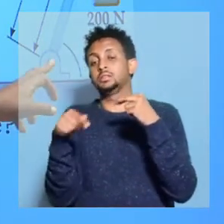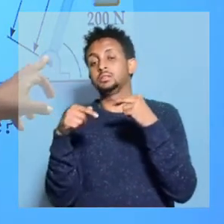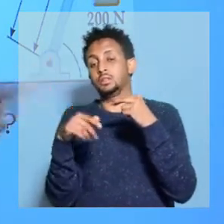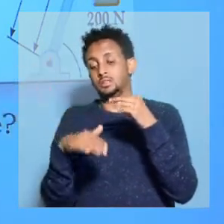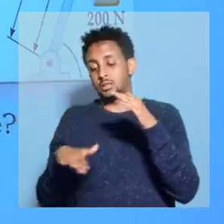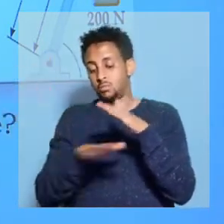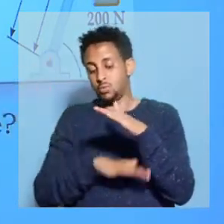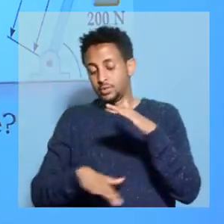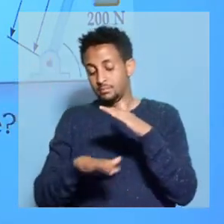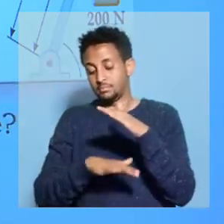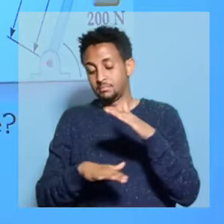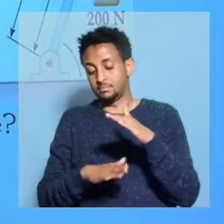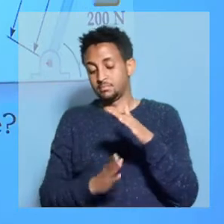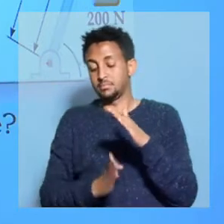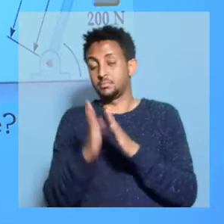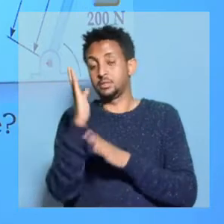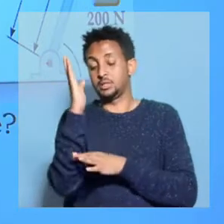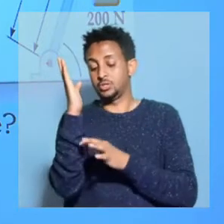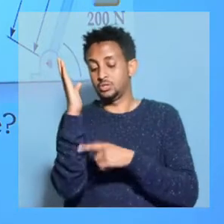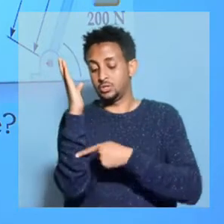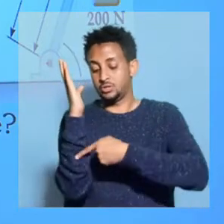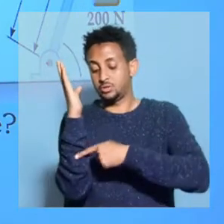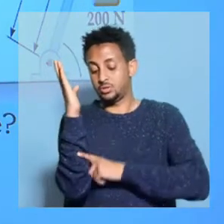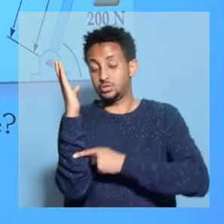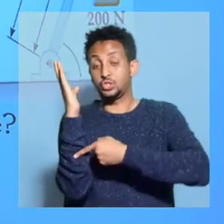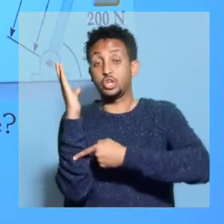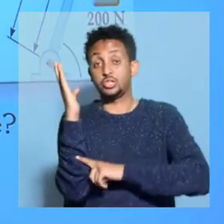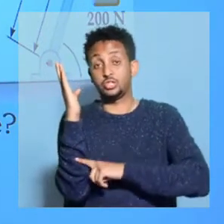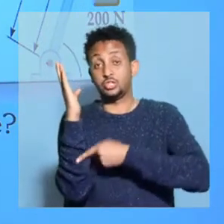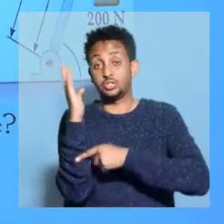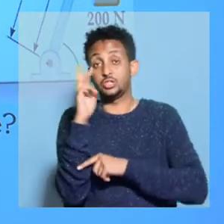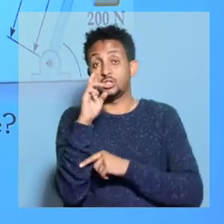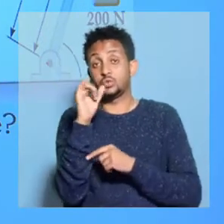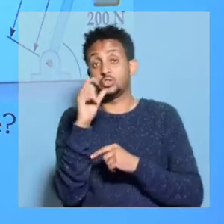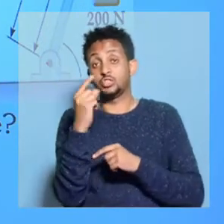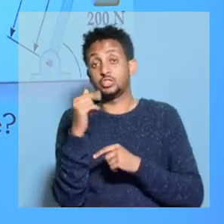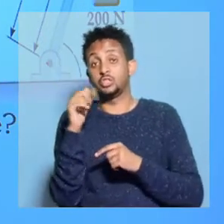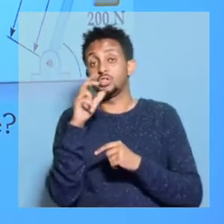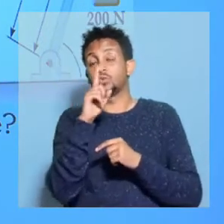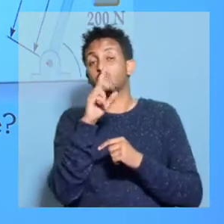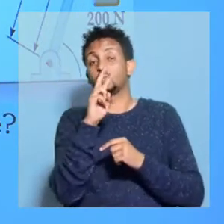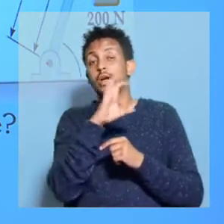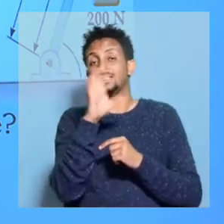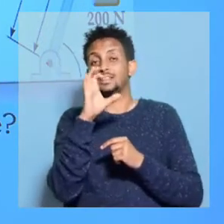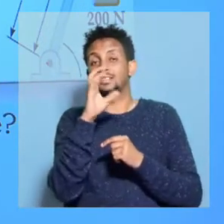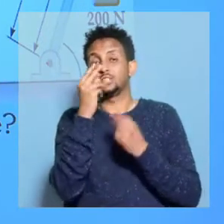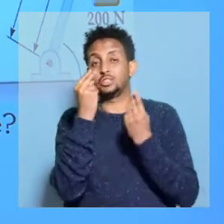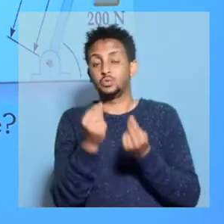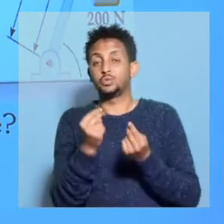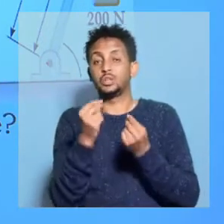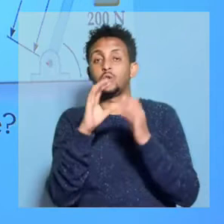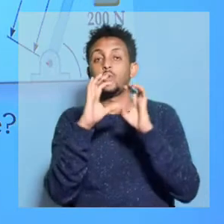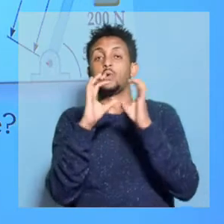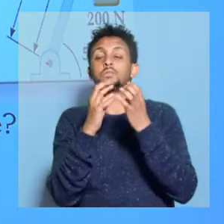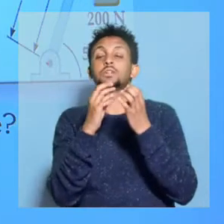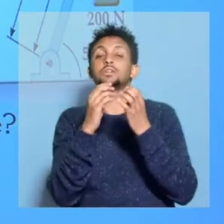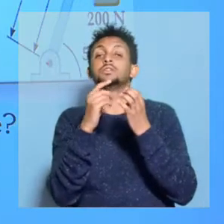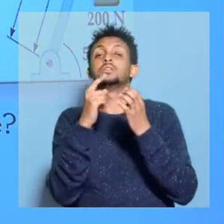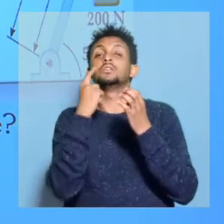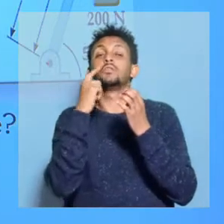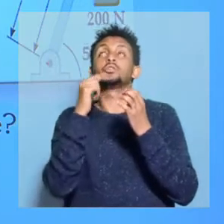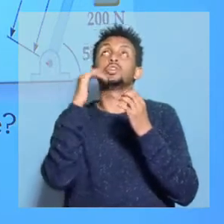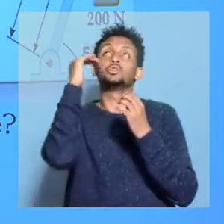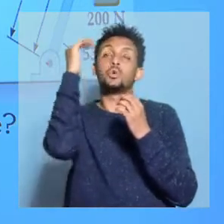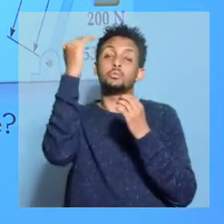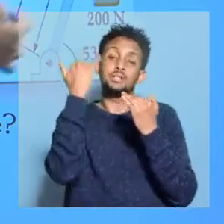the bottom. It is pivoted or hinged at the bottom. A 200 Newton load of object is hanging from the